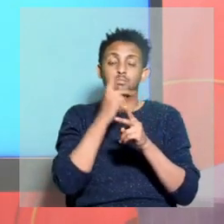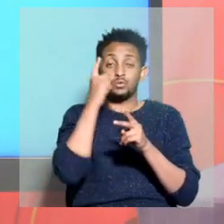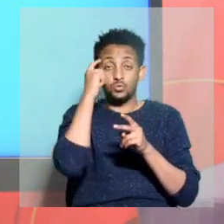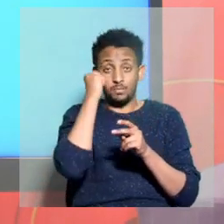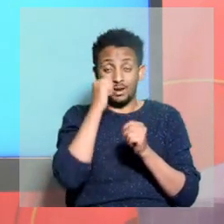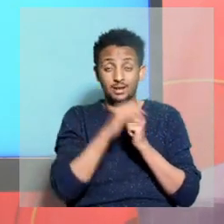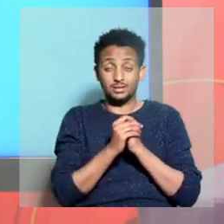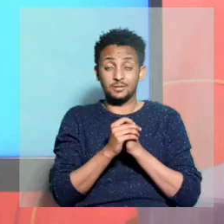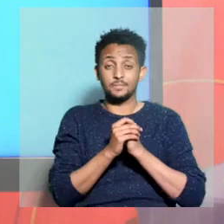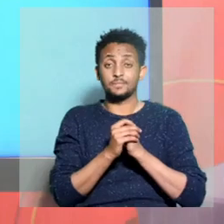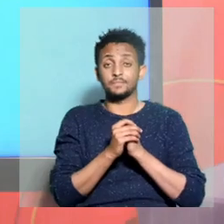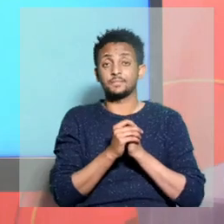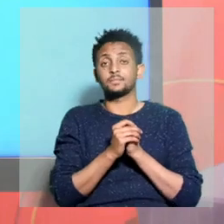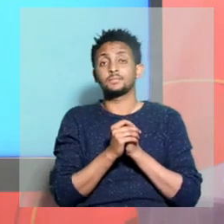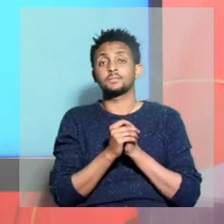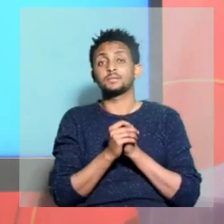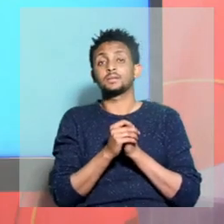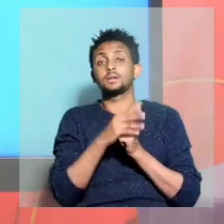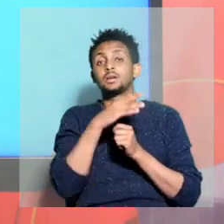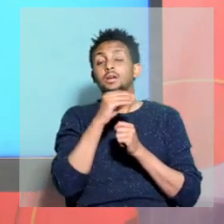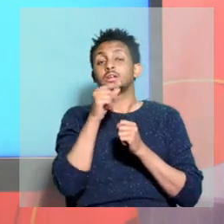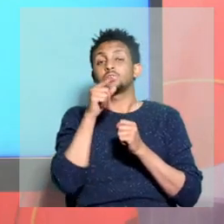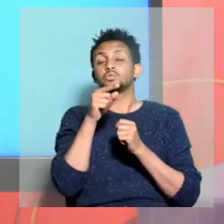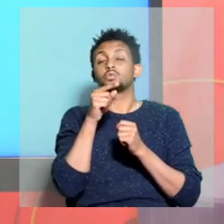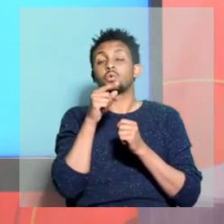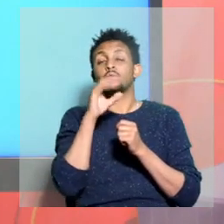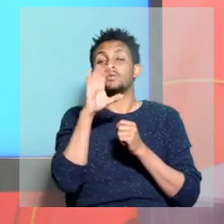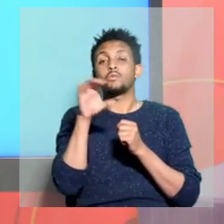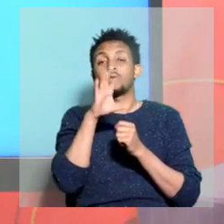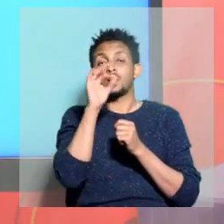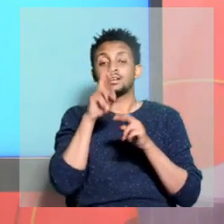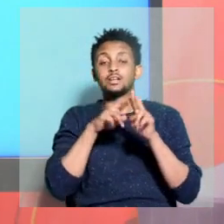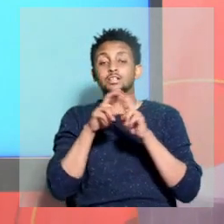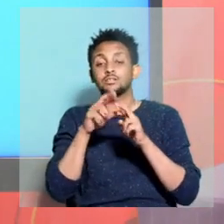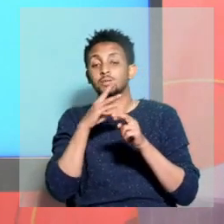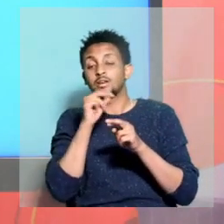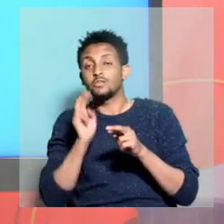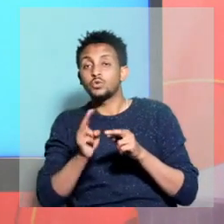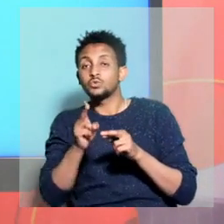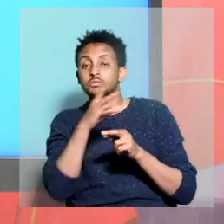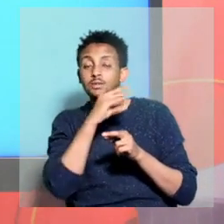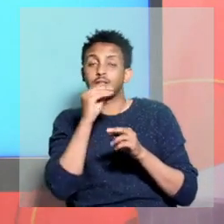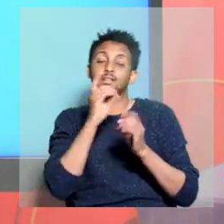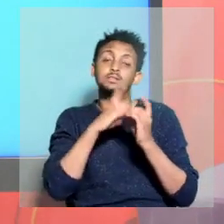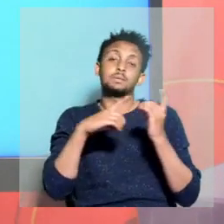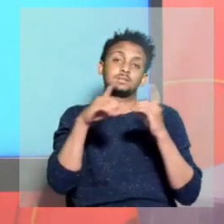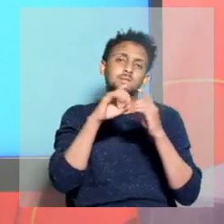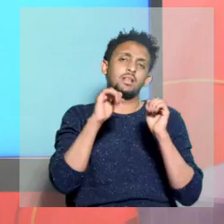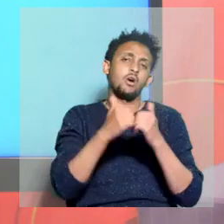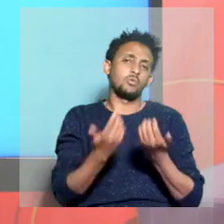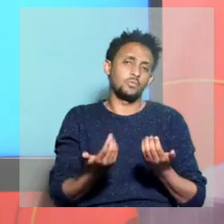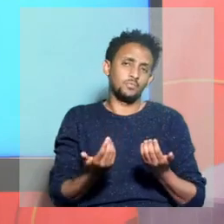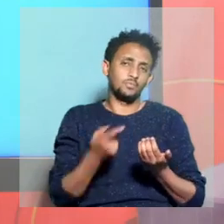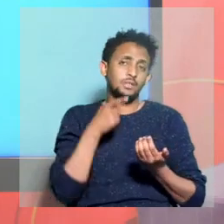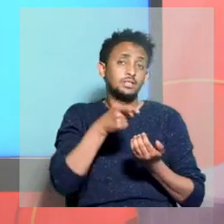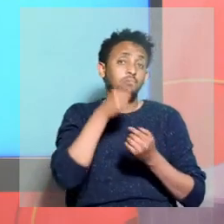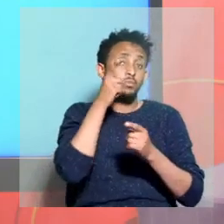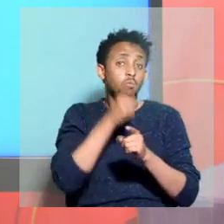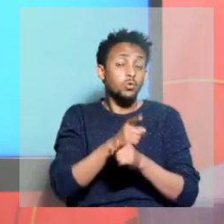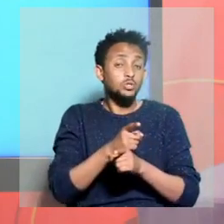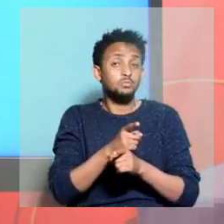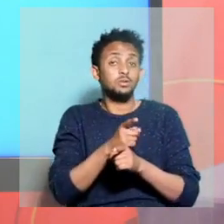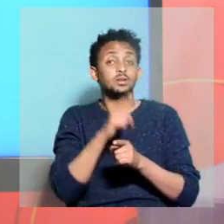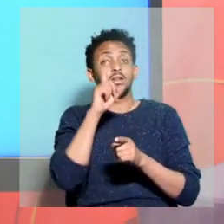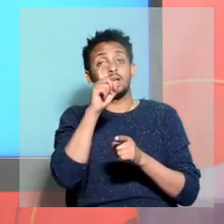in your mind. And it's also possible to find a relation between velocity and displacement. How? It's possible to